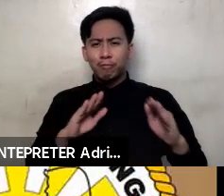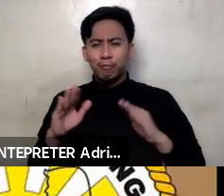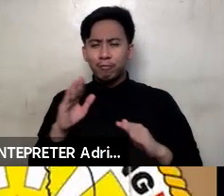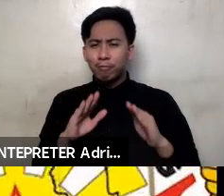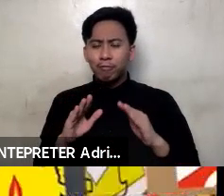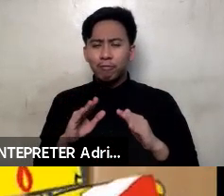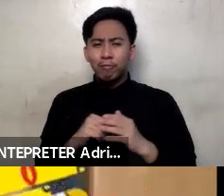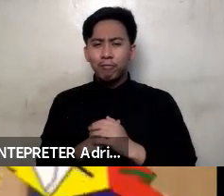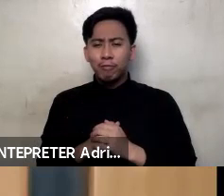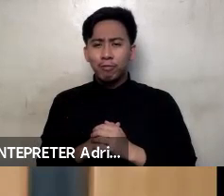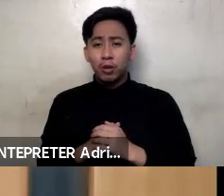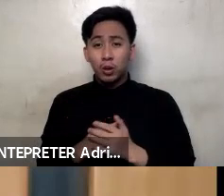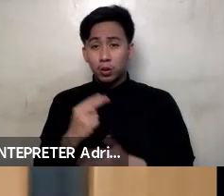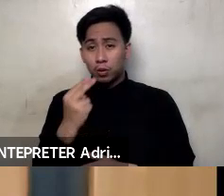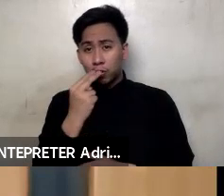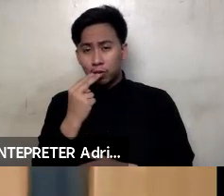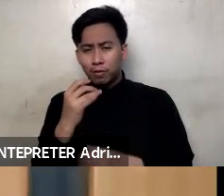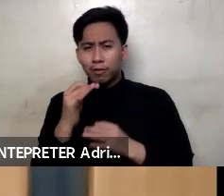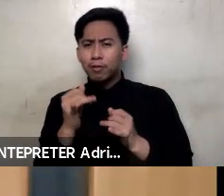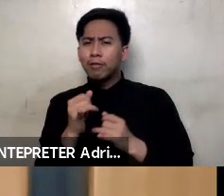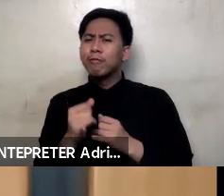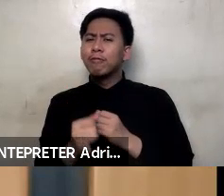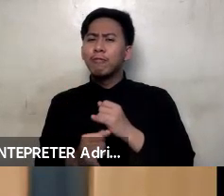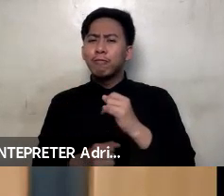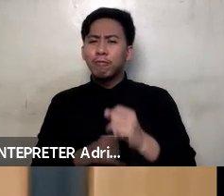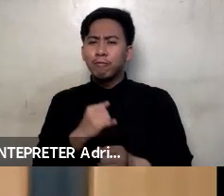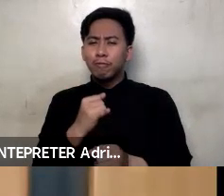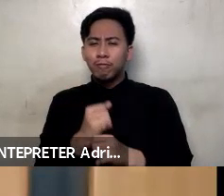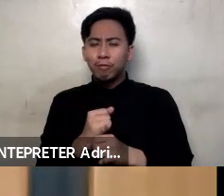Foundation, Nutrition International as pilot